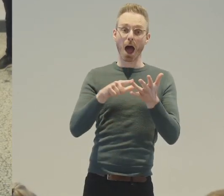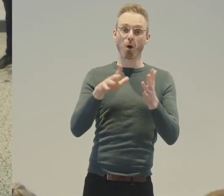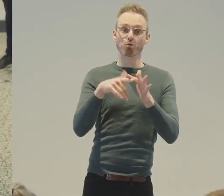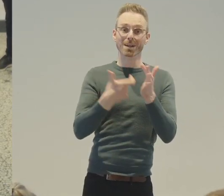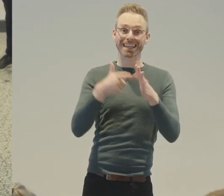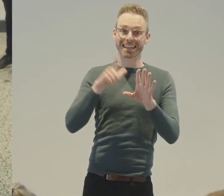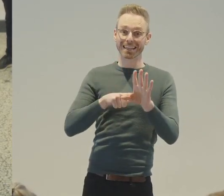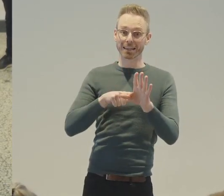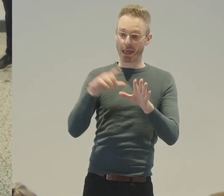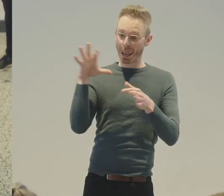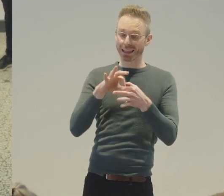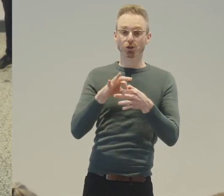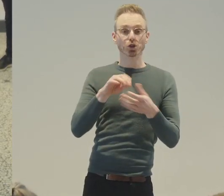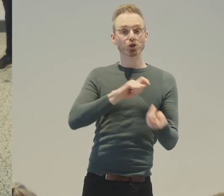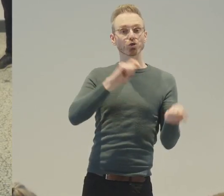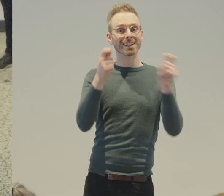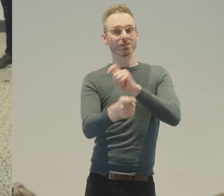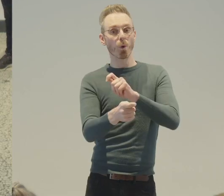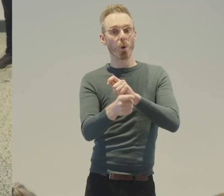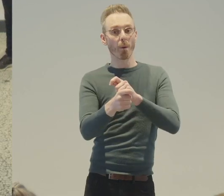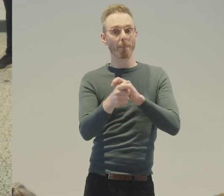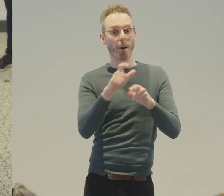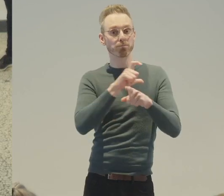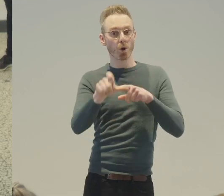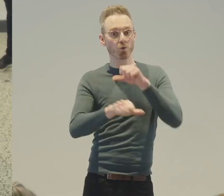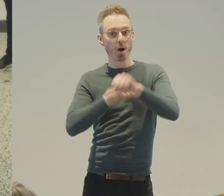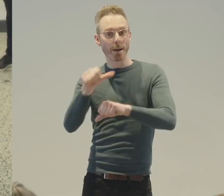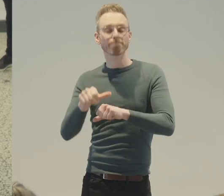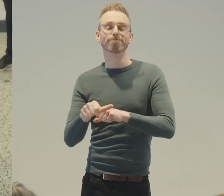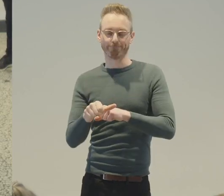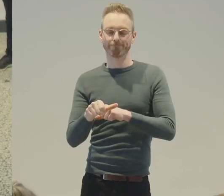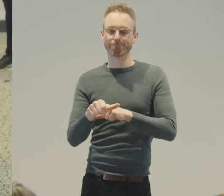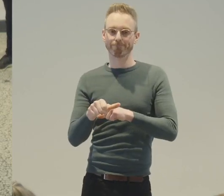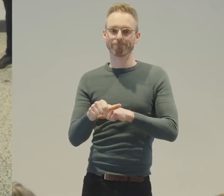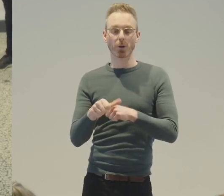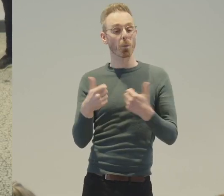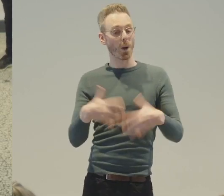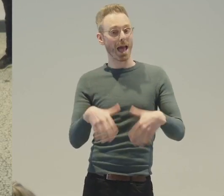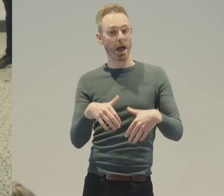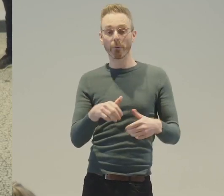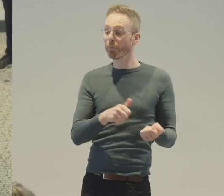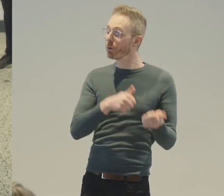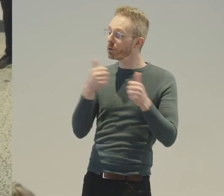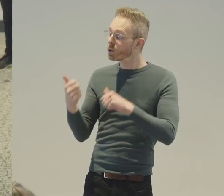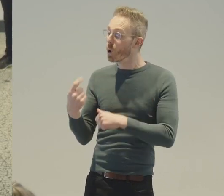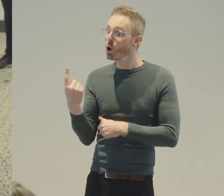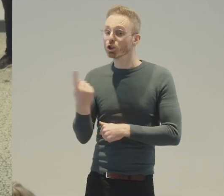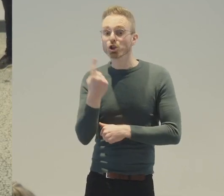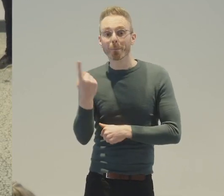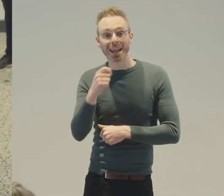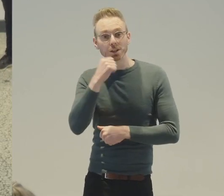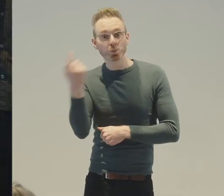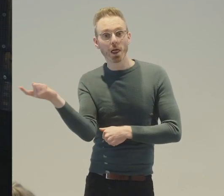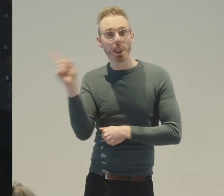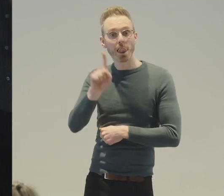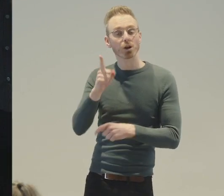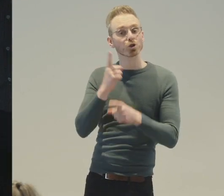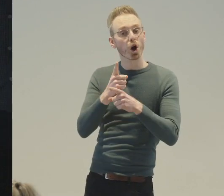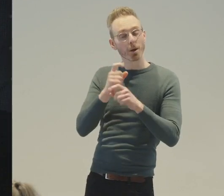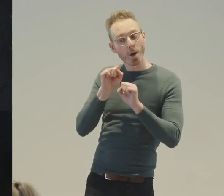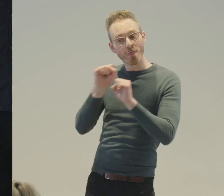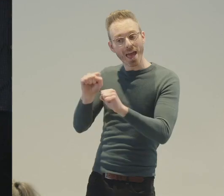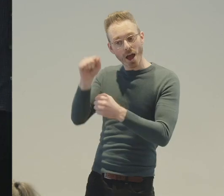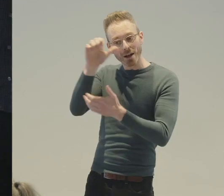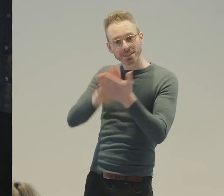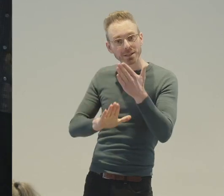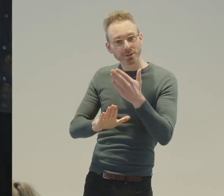Great. So are we going to hear from somebody else a bit more about co-leadership? Who else is coming up? Oh, yes. We would like for Paul Christian